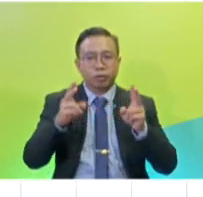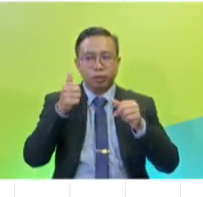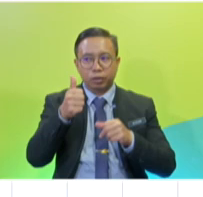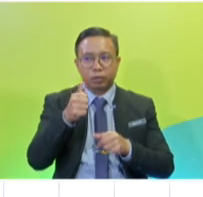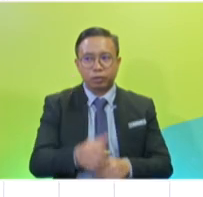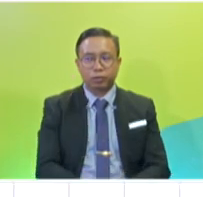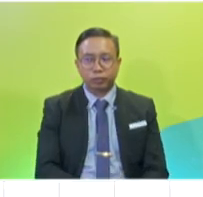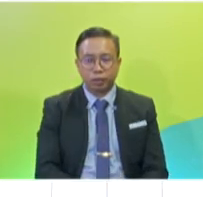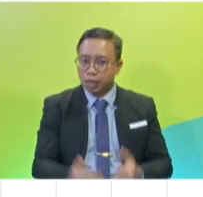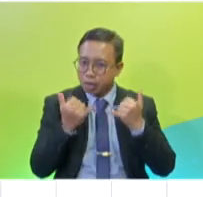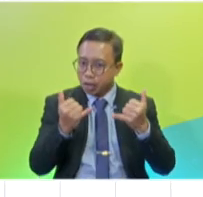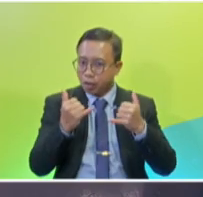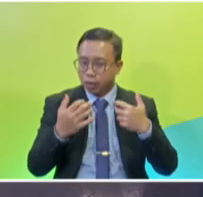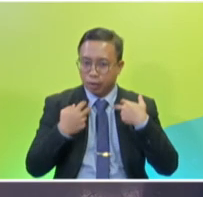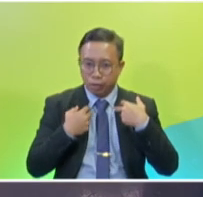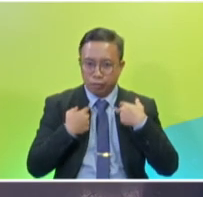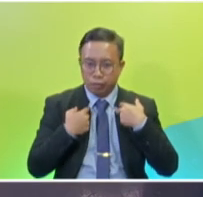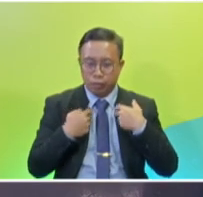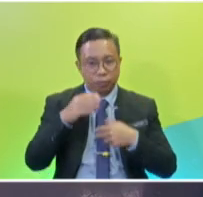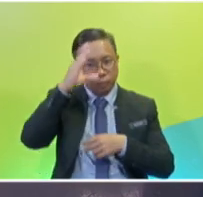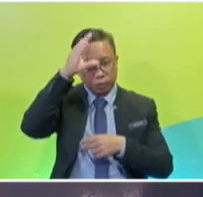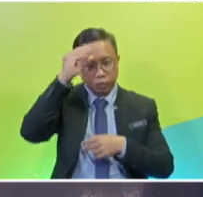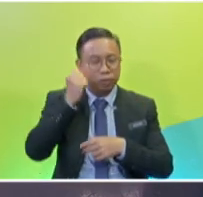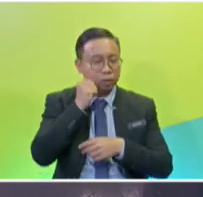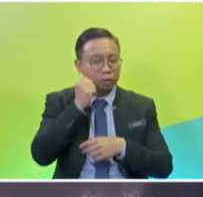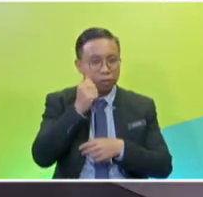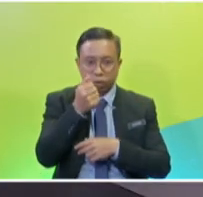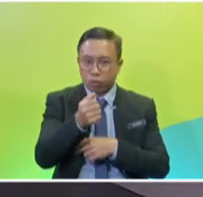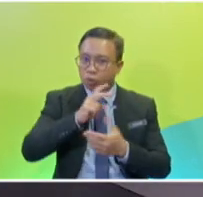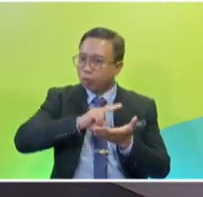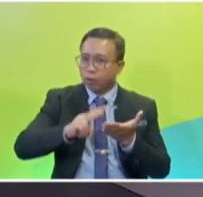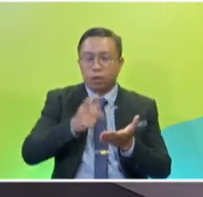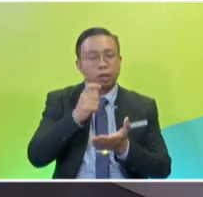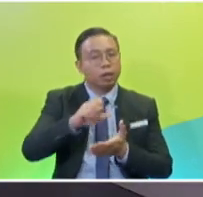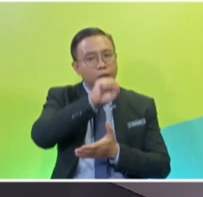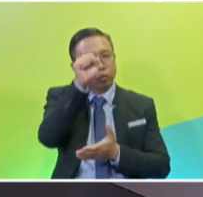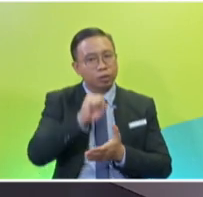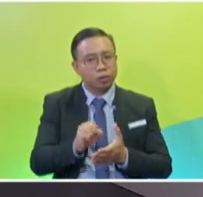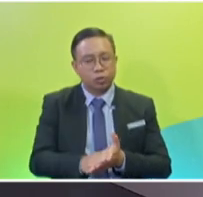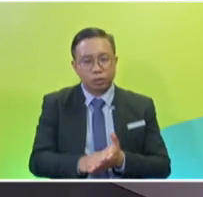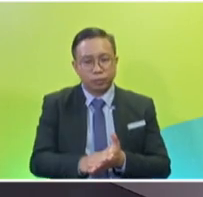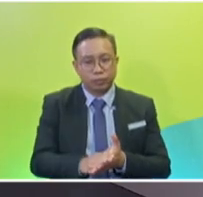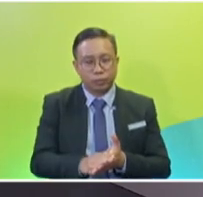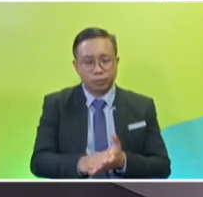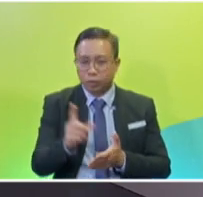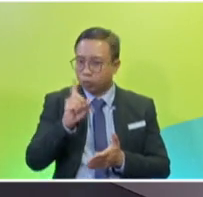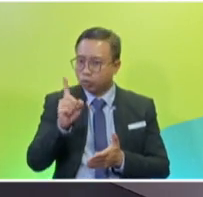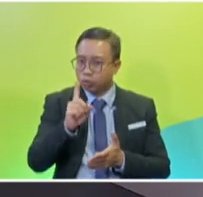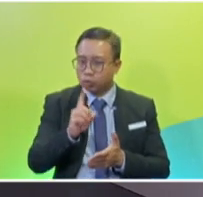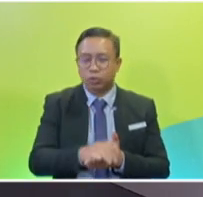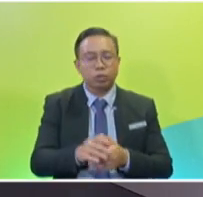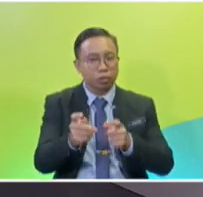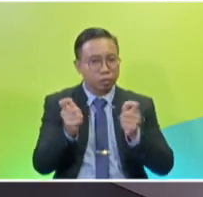you, Yusof. Now, having said that, girls and boys, when you read the question, definitely you have to look for the two elements, which are situation